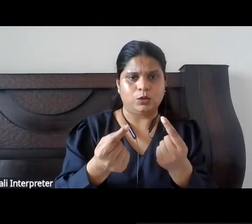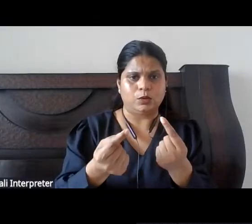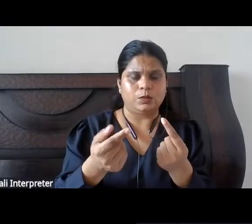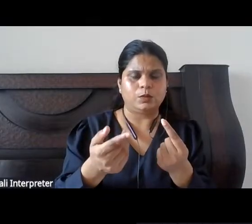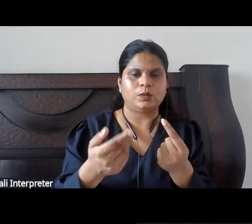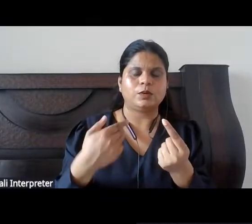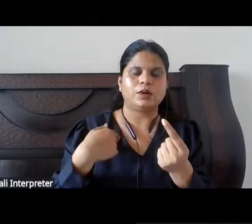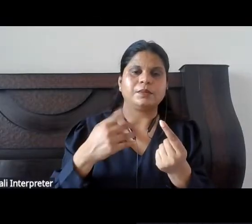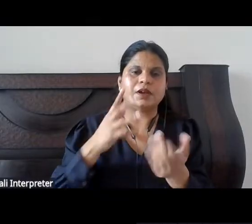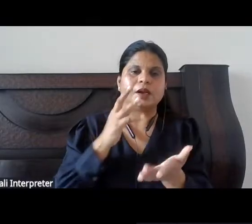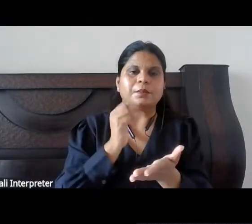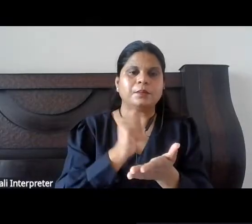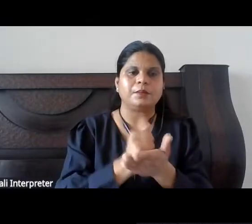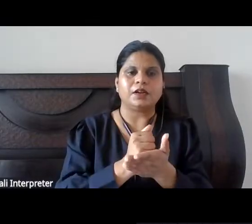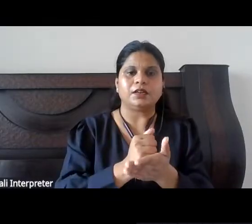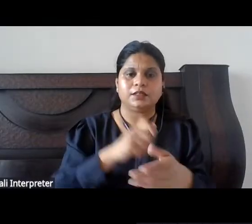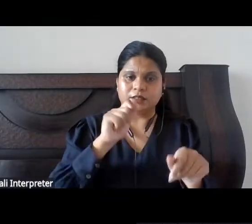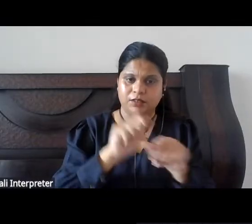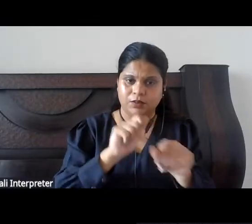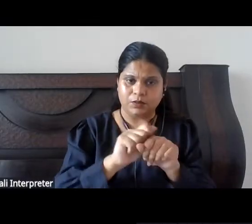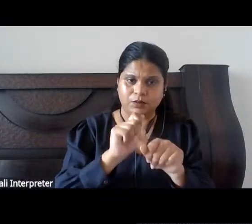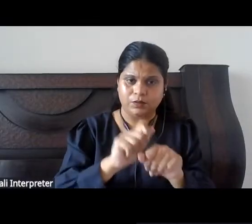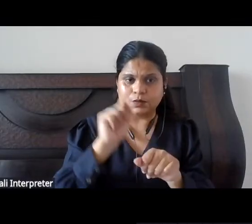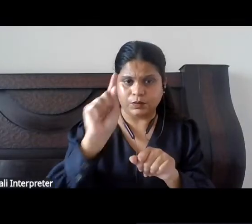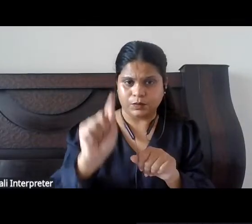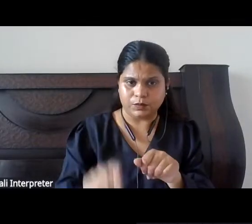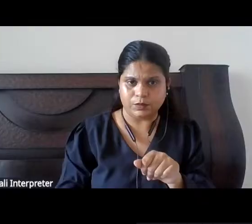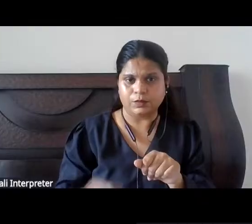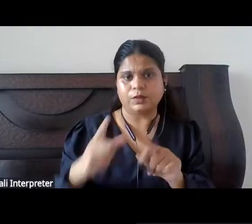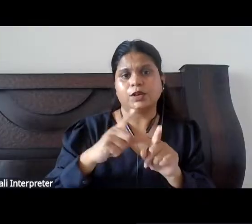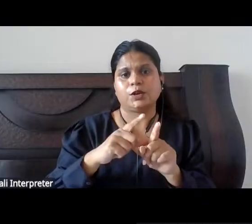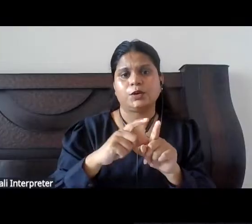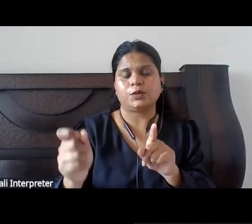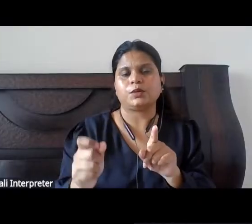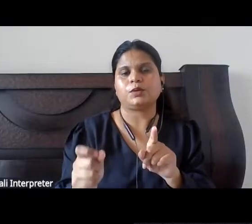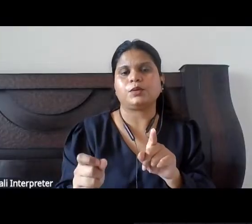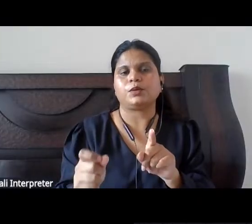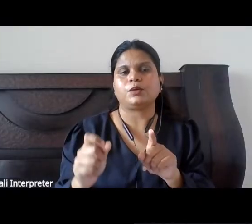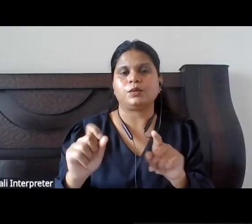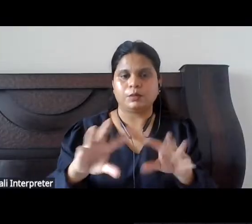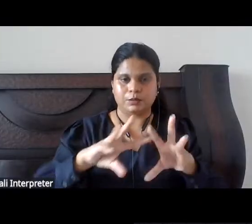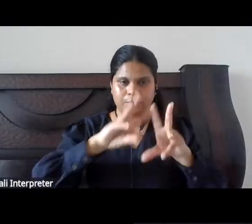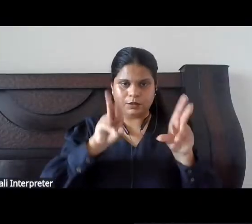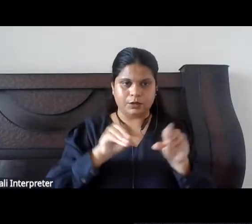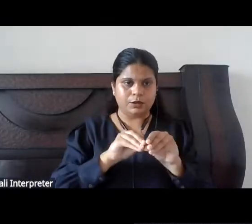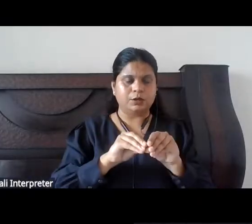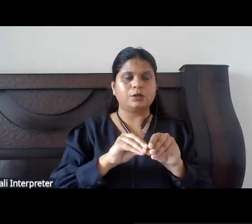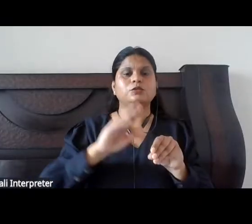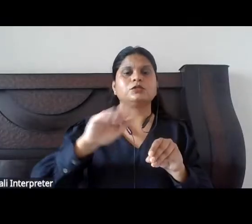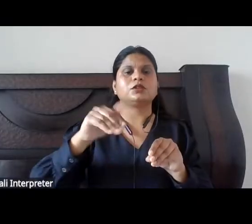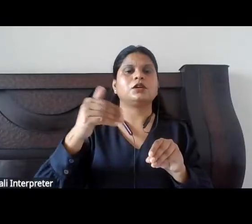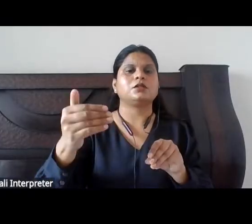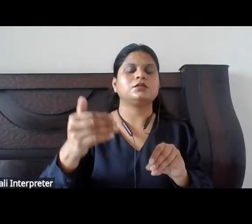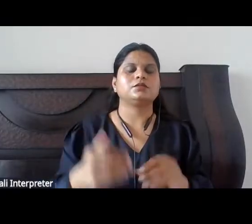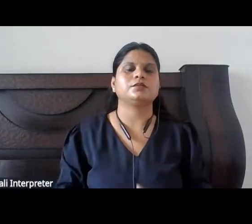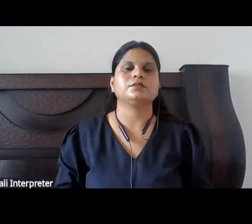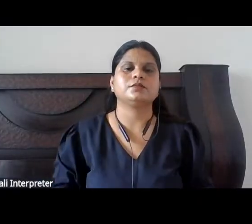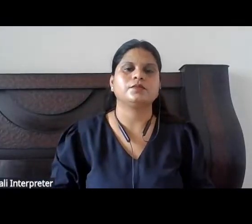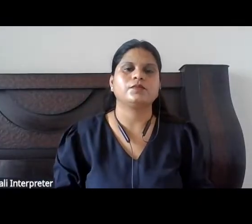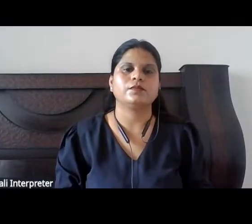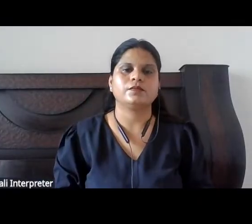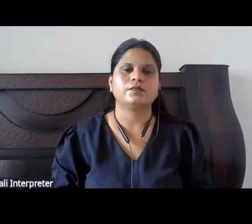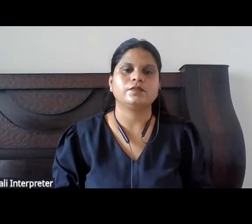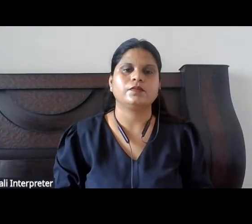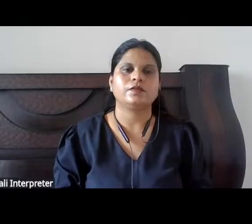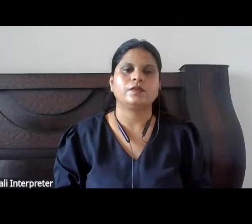to work on. We need to advocate, and for this, we have to come together as a sector. And this has to